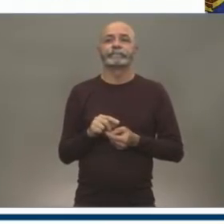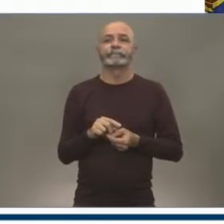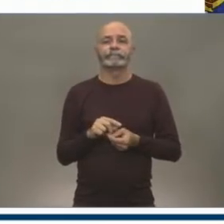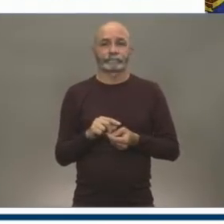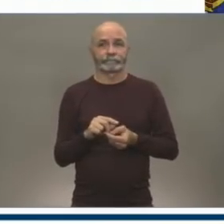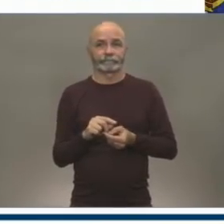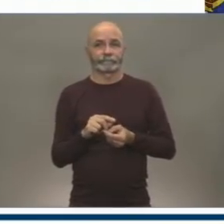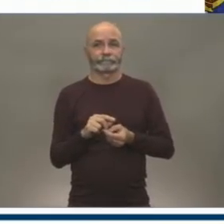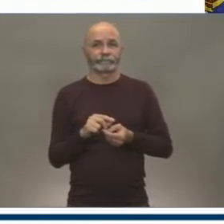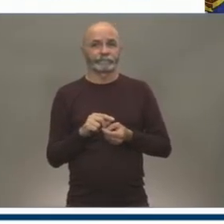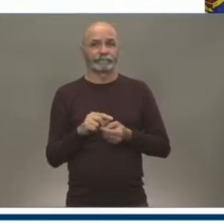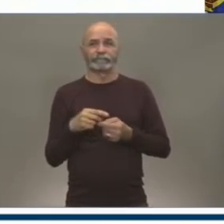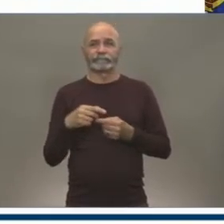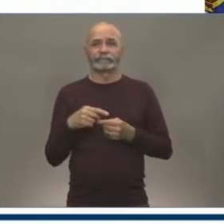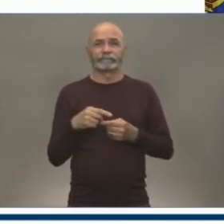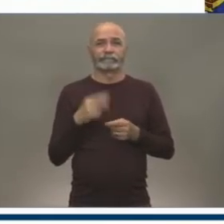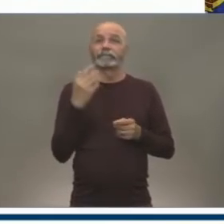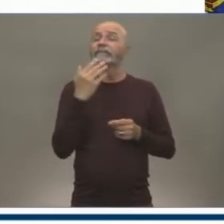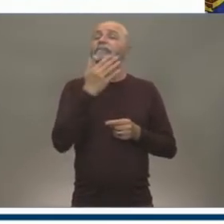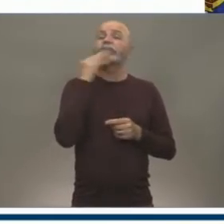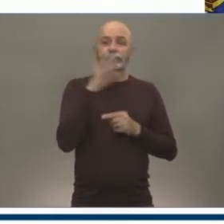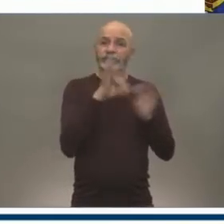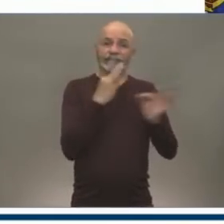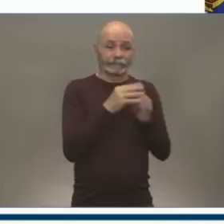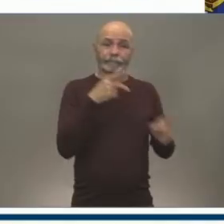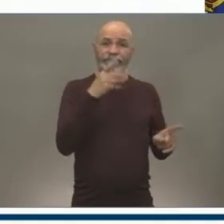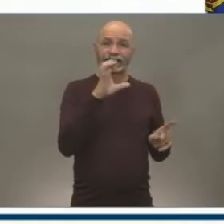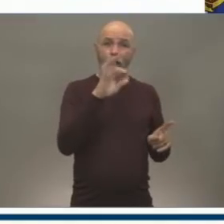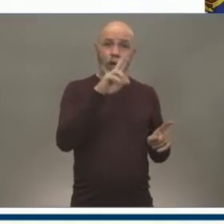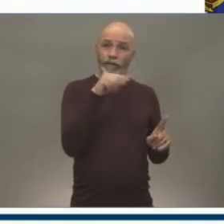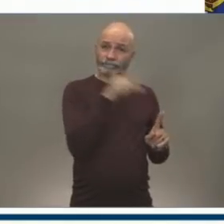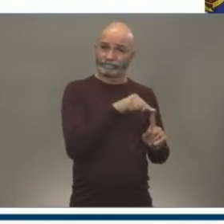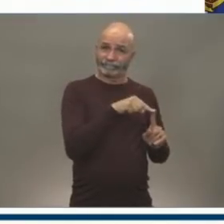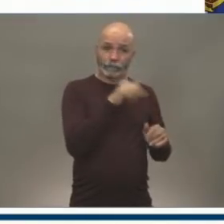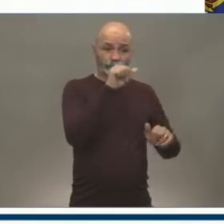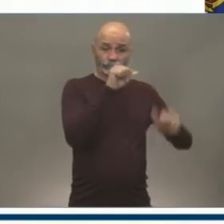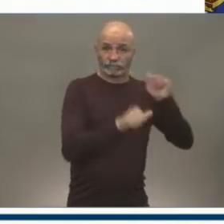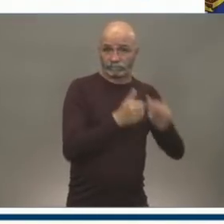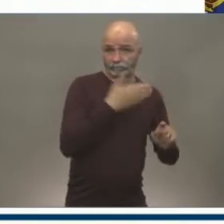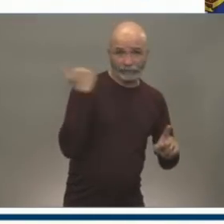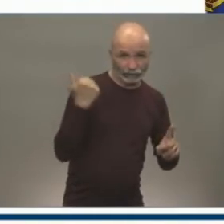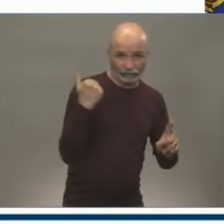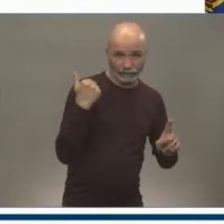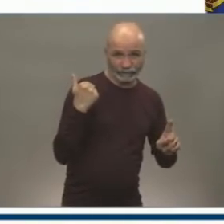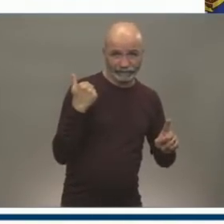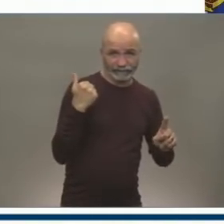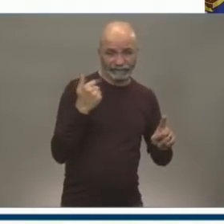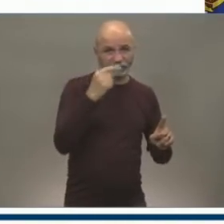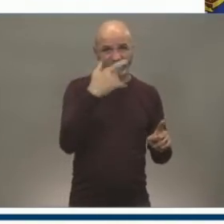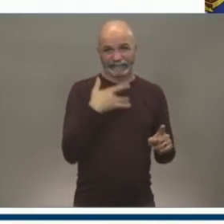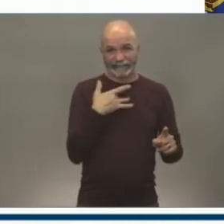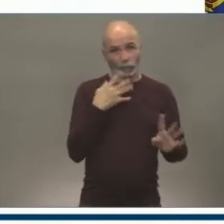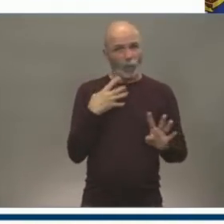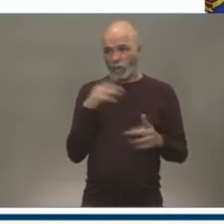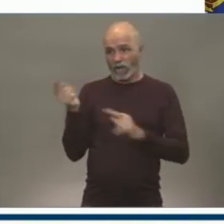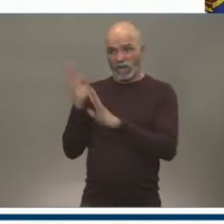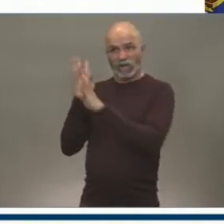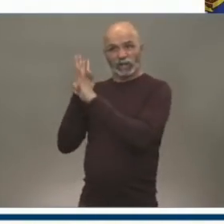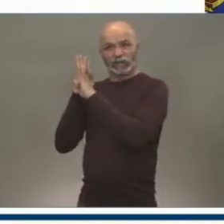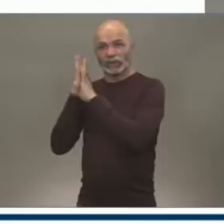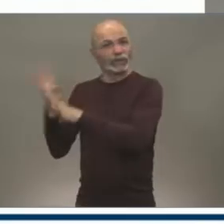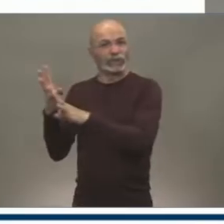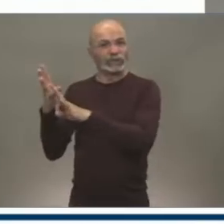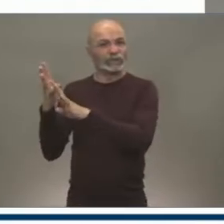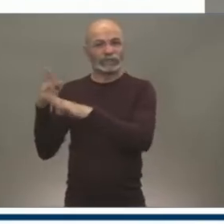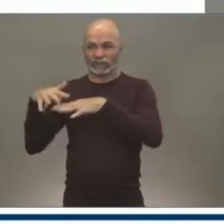you concerned about the amount of people who may have gone to a bar in the past 10 days who got the rapid test instead of the standard test? Well, we're